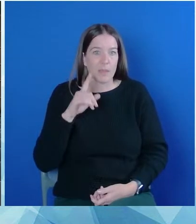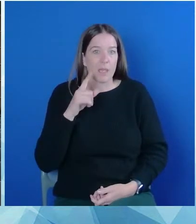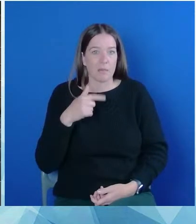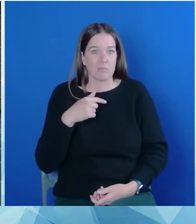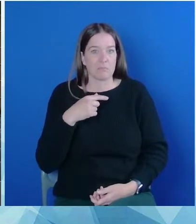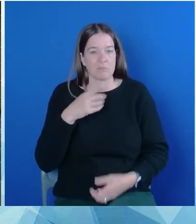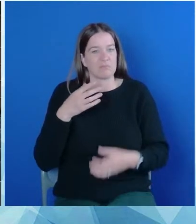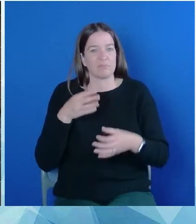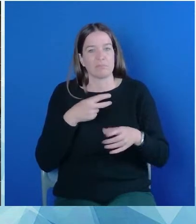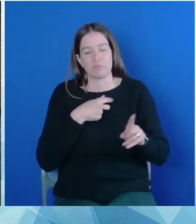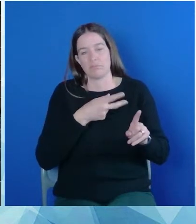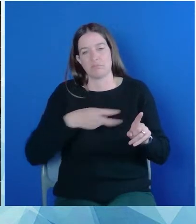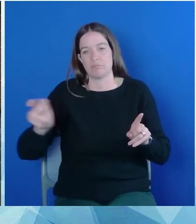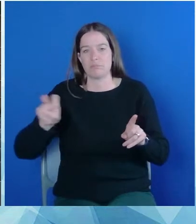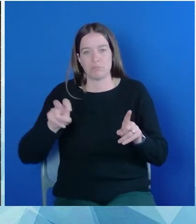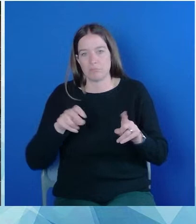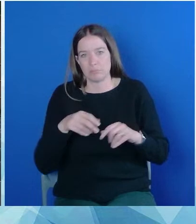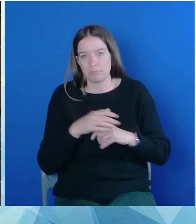instead of PDSD.